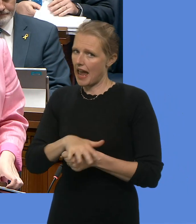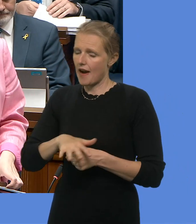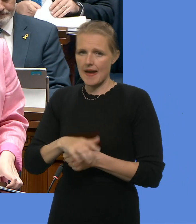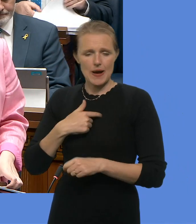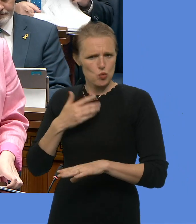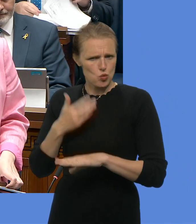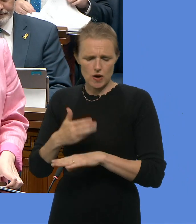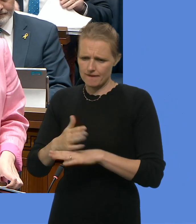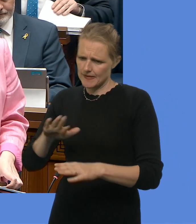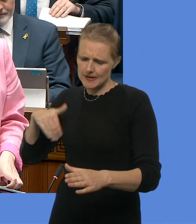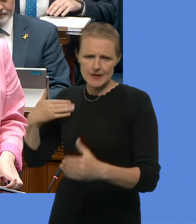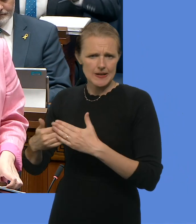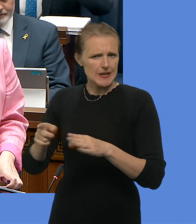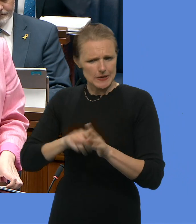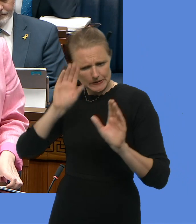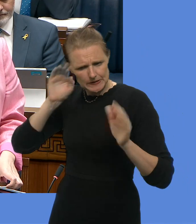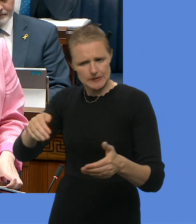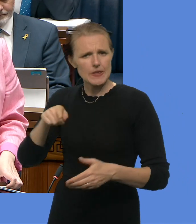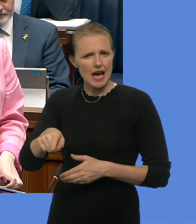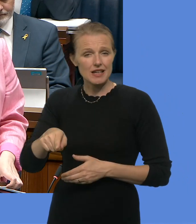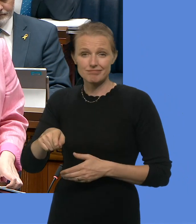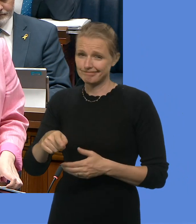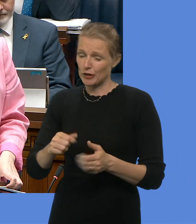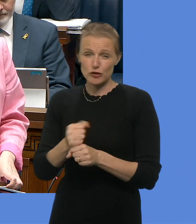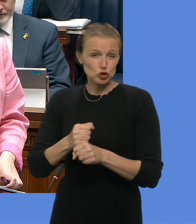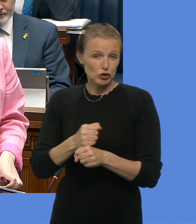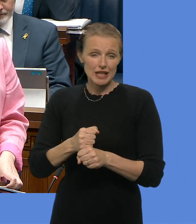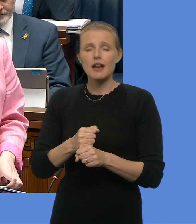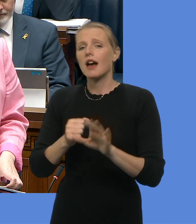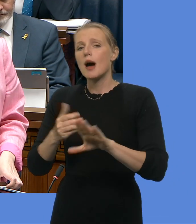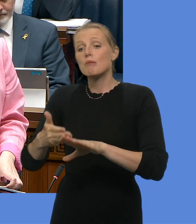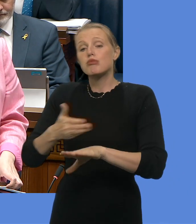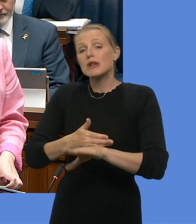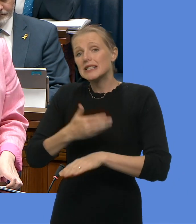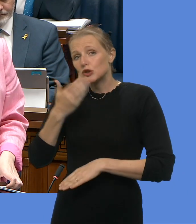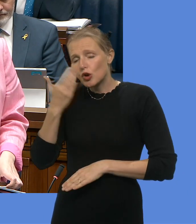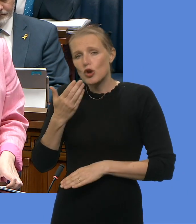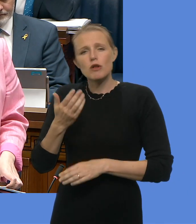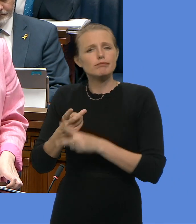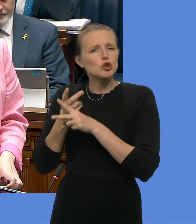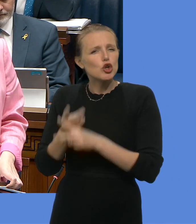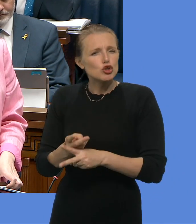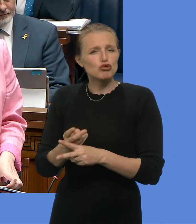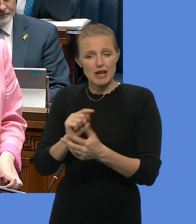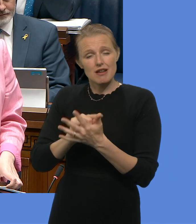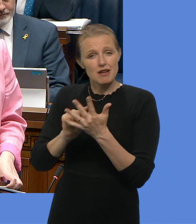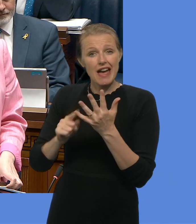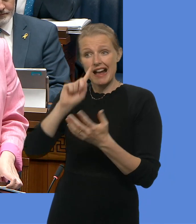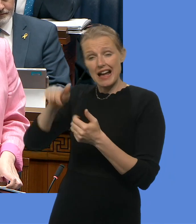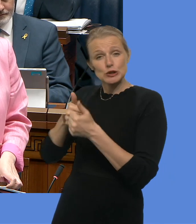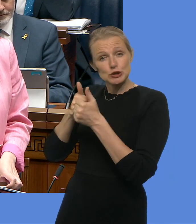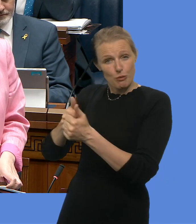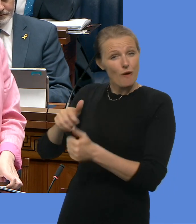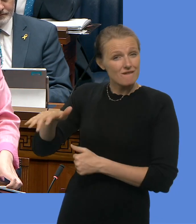frustrating journey, but there's no doubt that preschool, nursery care and other interventions can support families